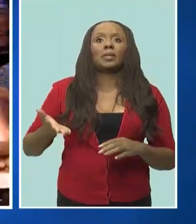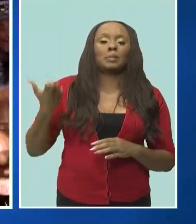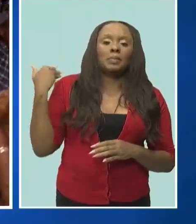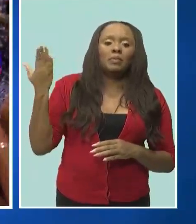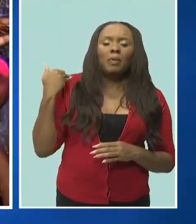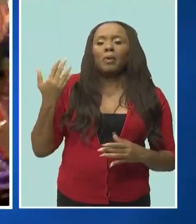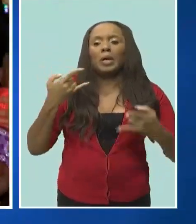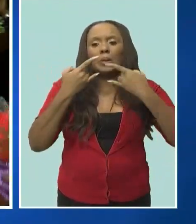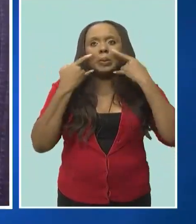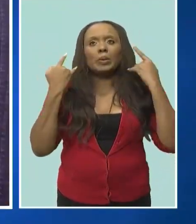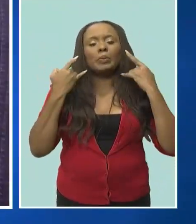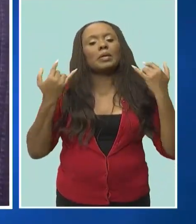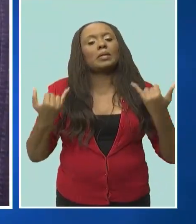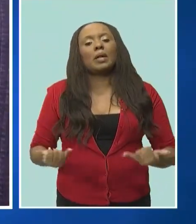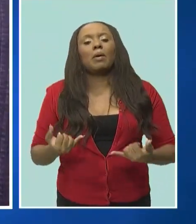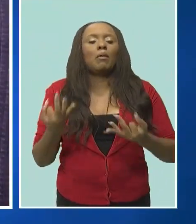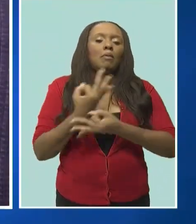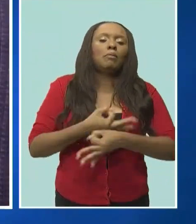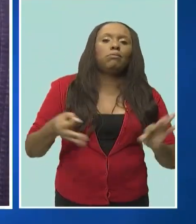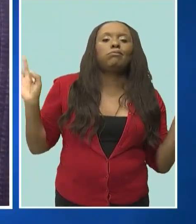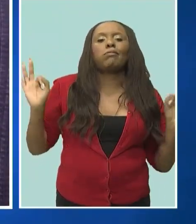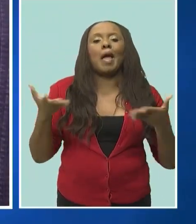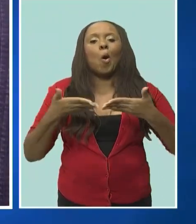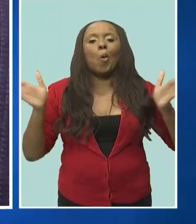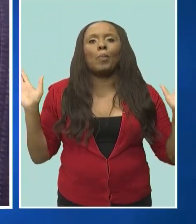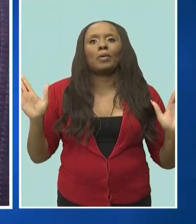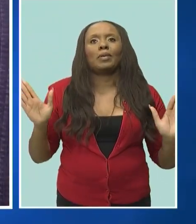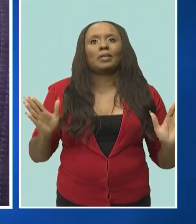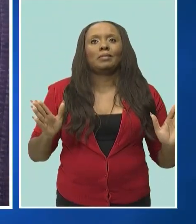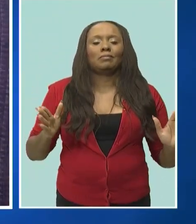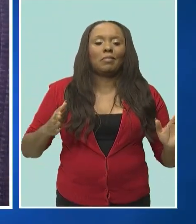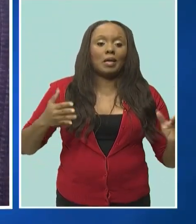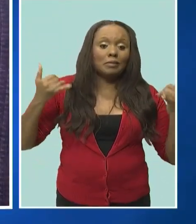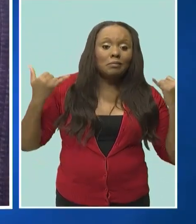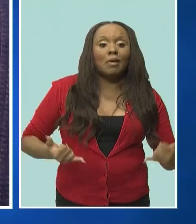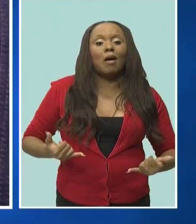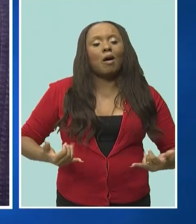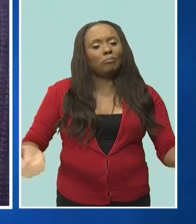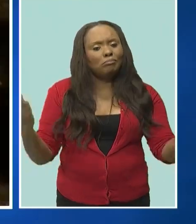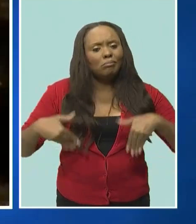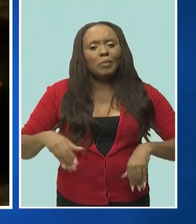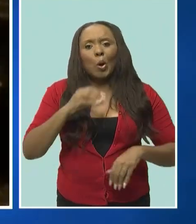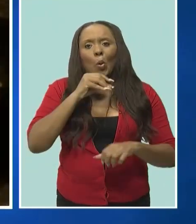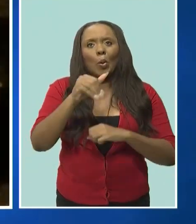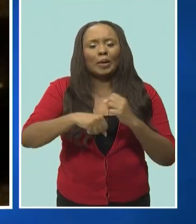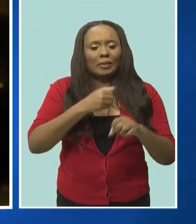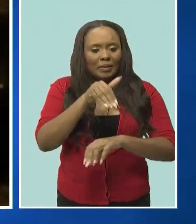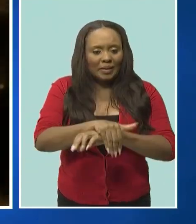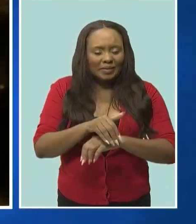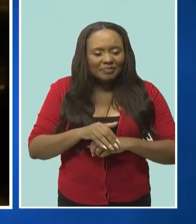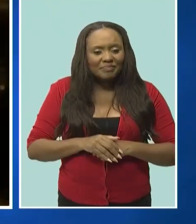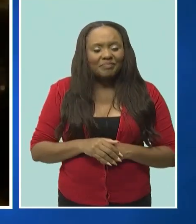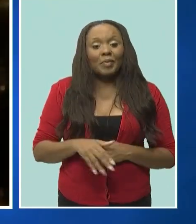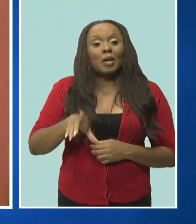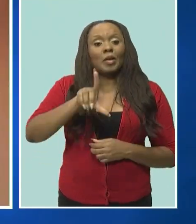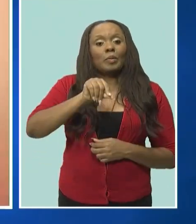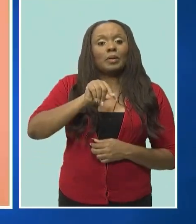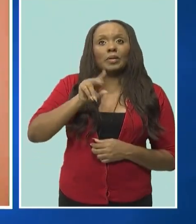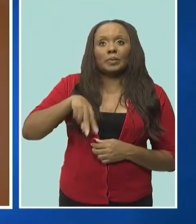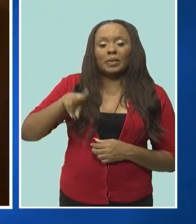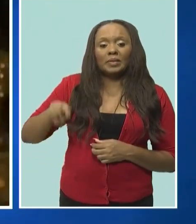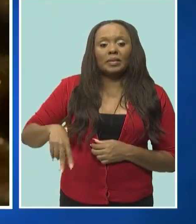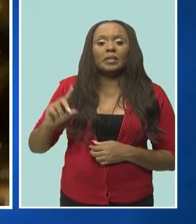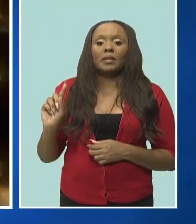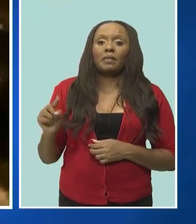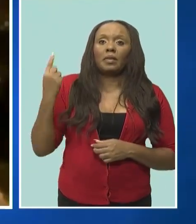face, now everything is free. So actually this is the right time for Bajans now to come out this All Year's Night. 2022 marks the first time in